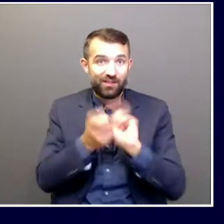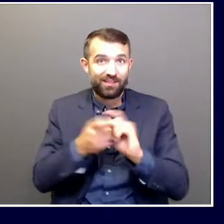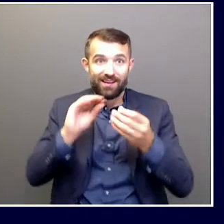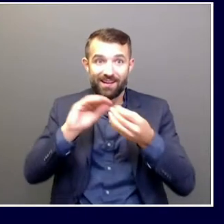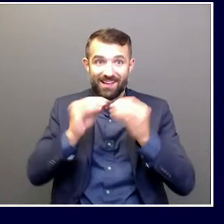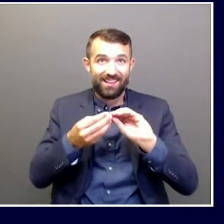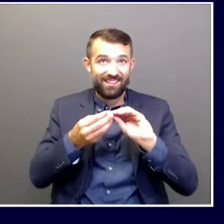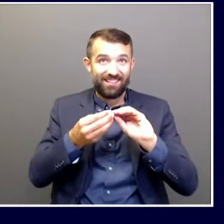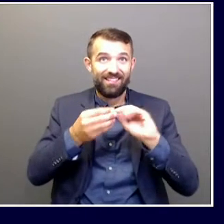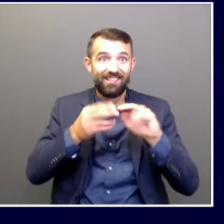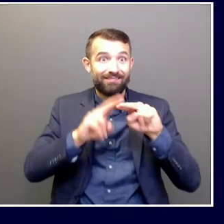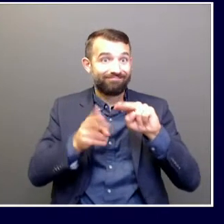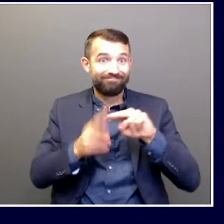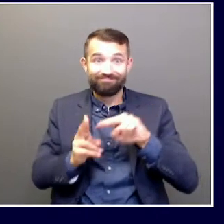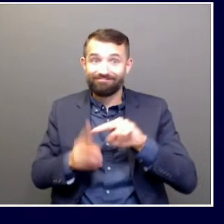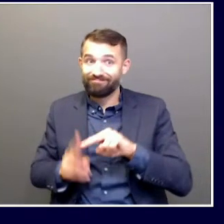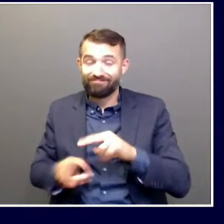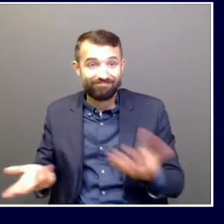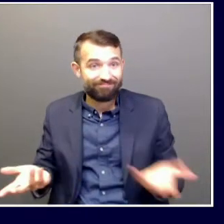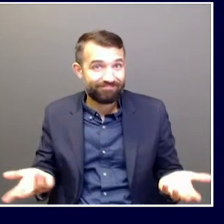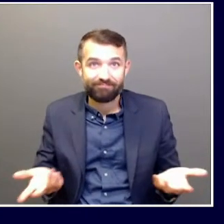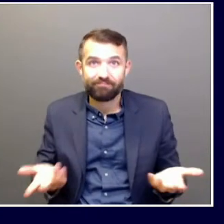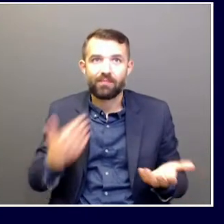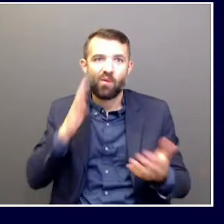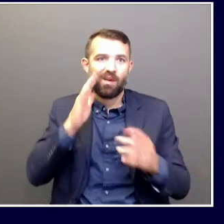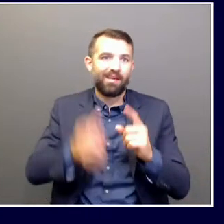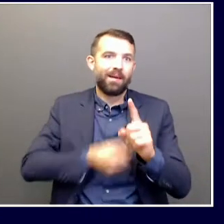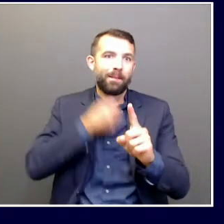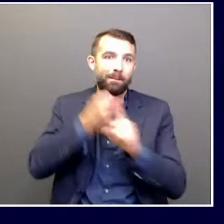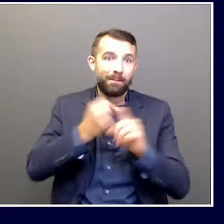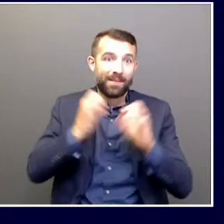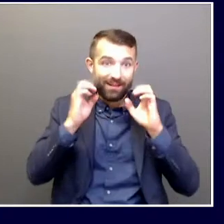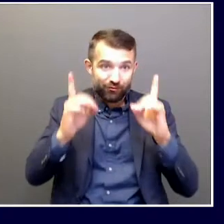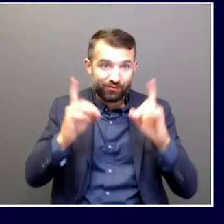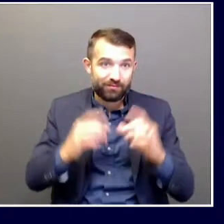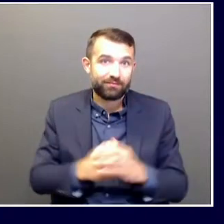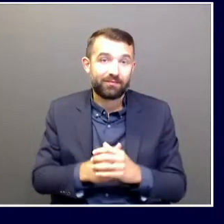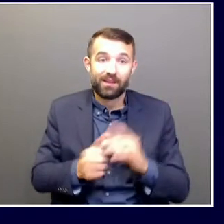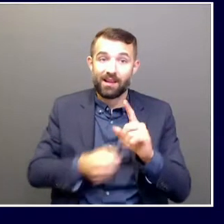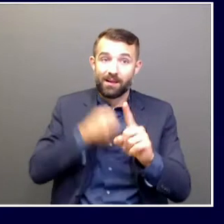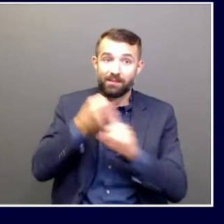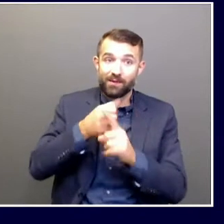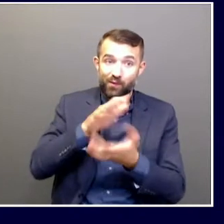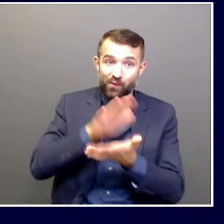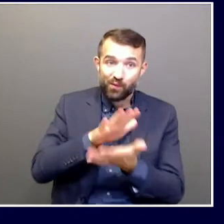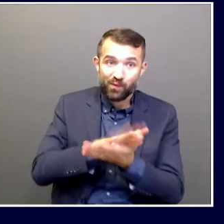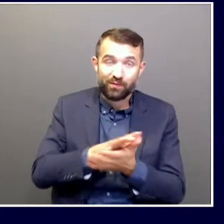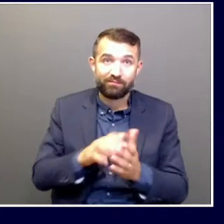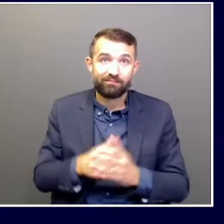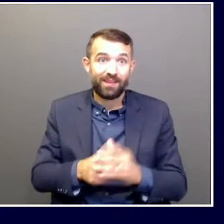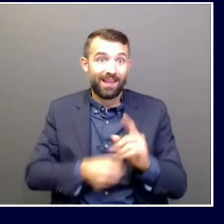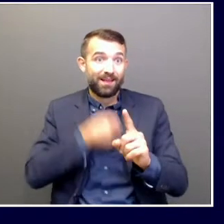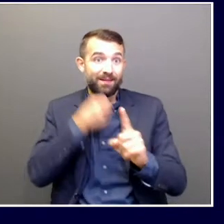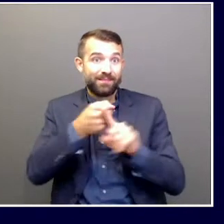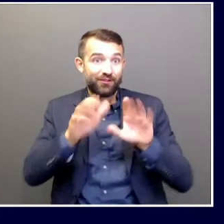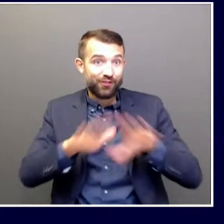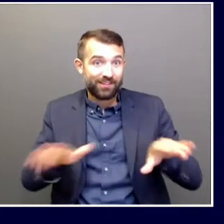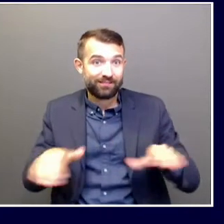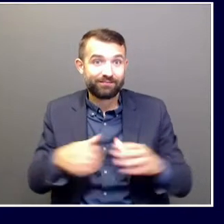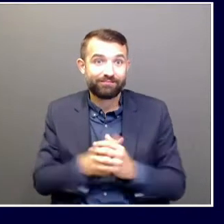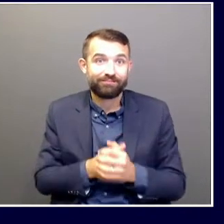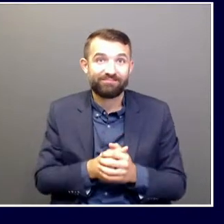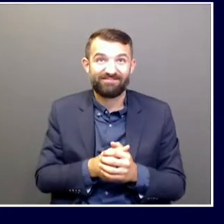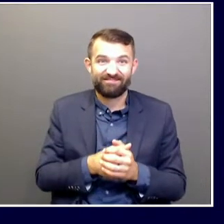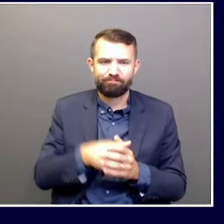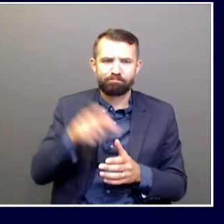children. As I said earlier in my remarks, people need to get vaccinated so that we can keep our schools open. You